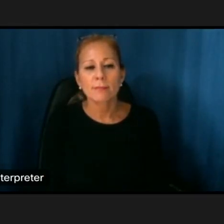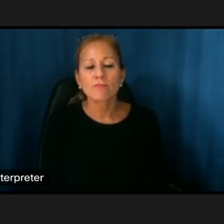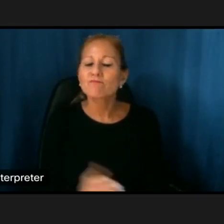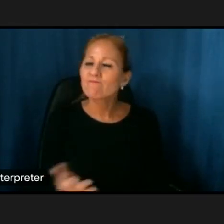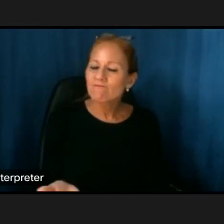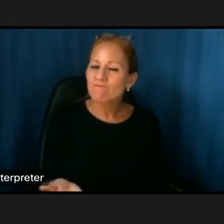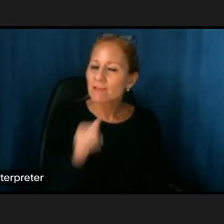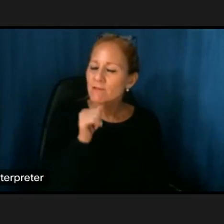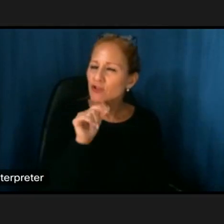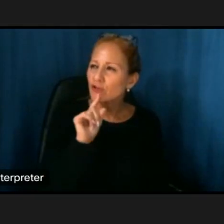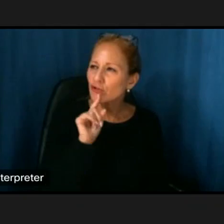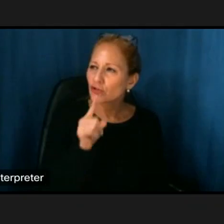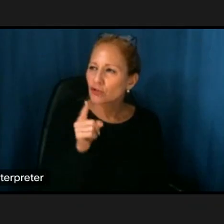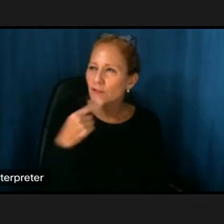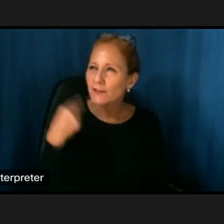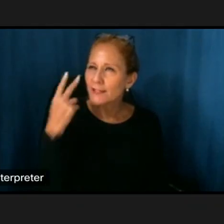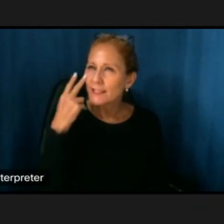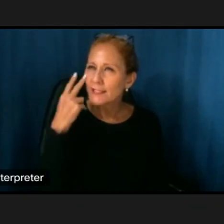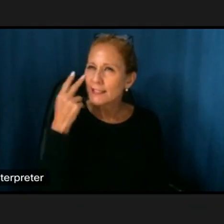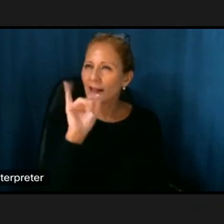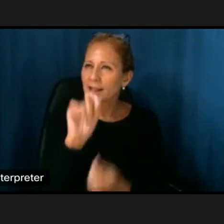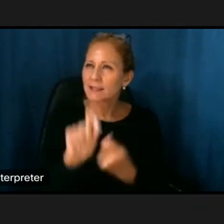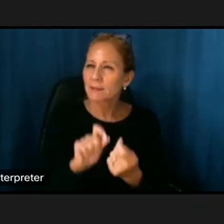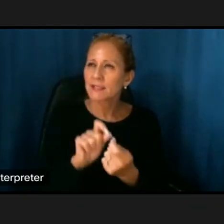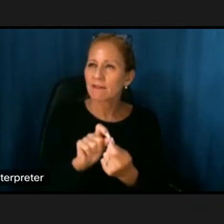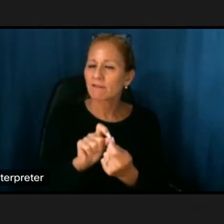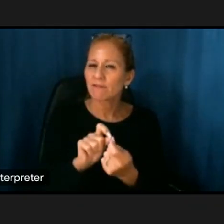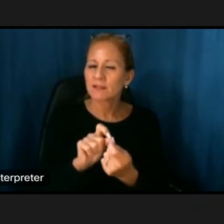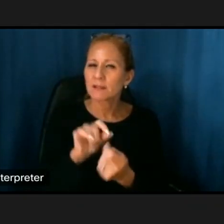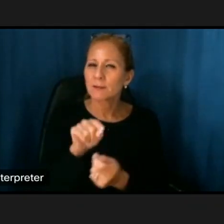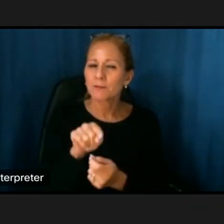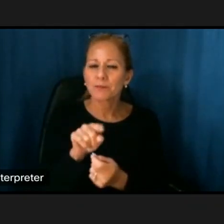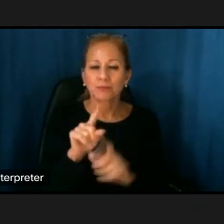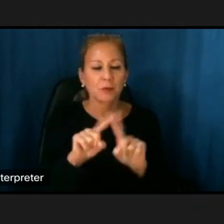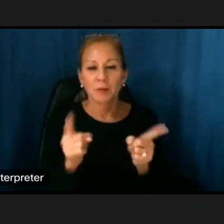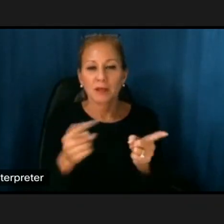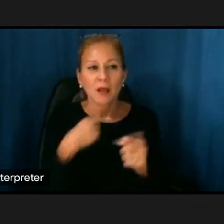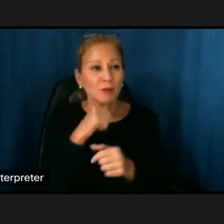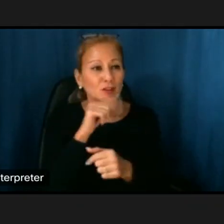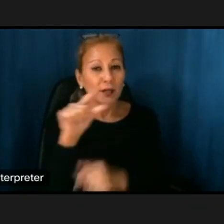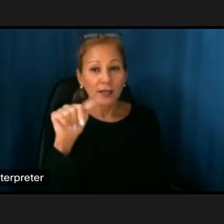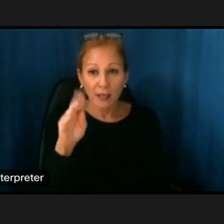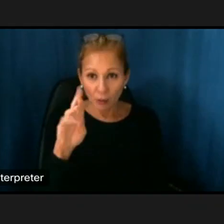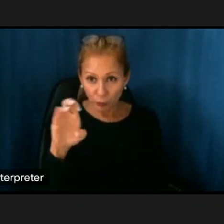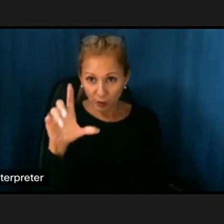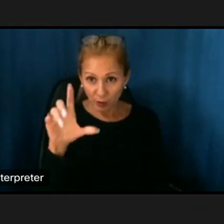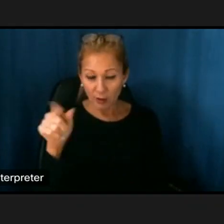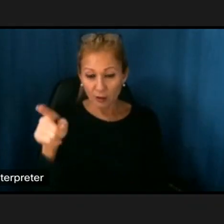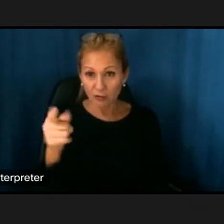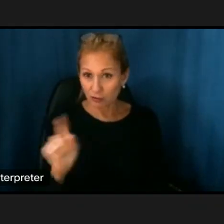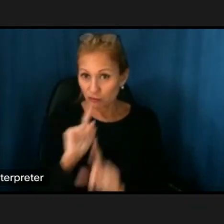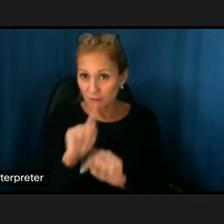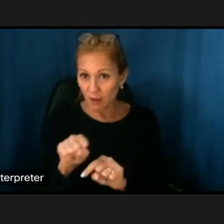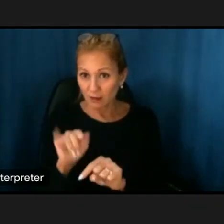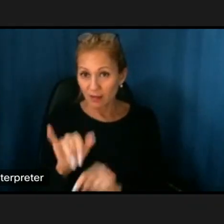I'm not sure if I've seen anything for that specifically, but I don't know, Gabrielle, if you're able to